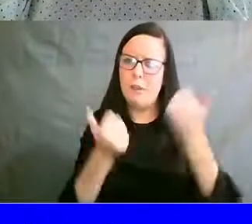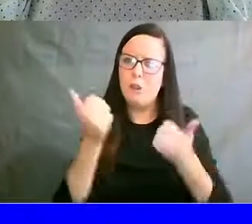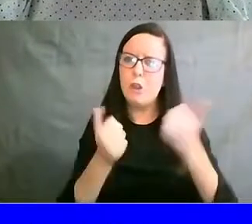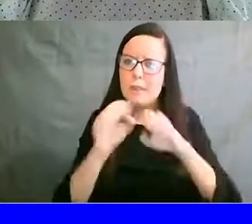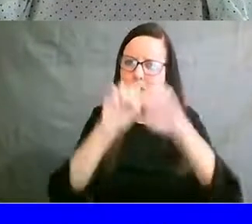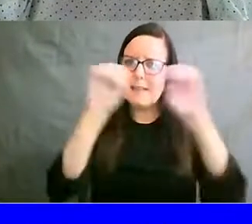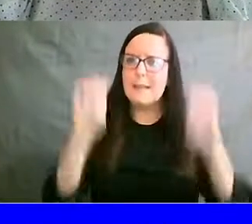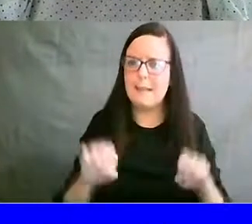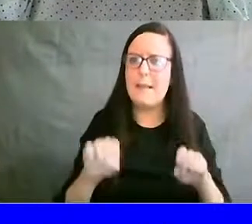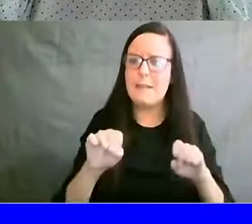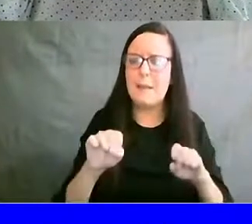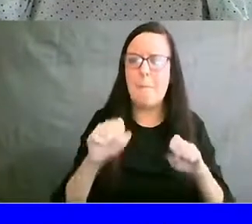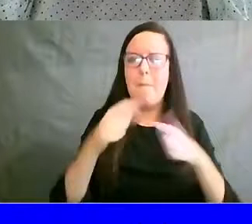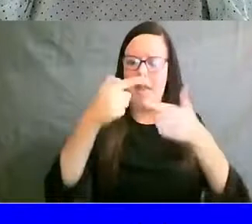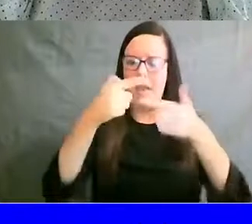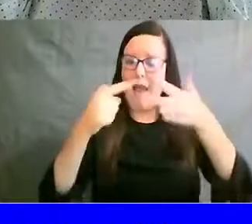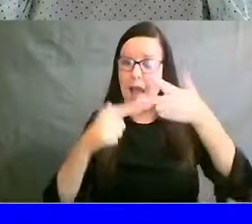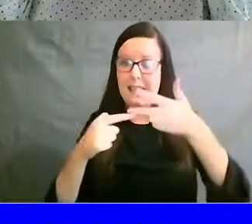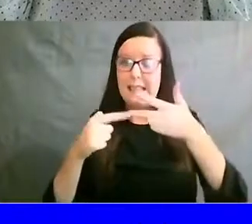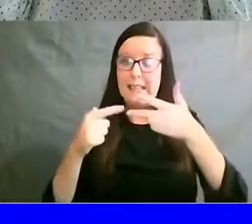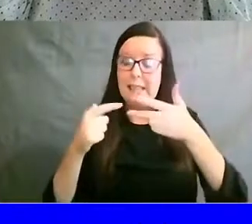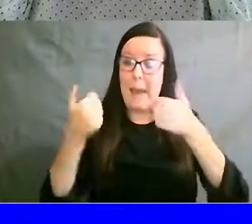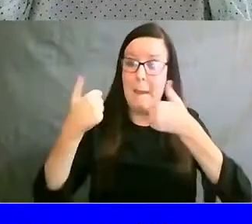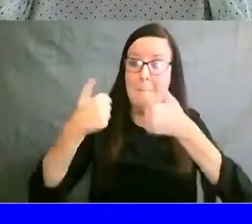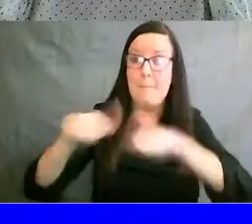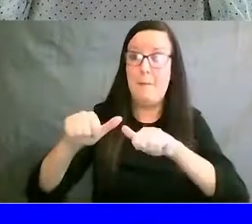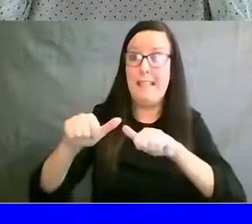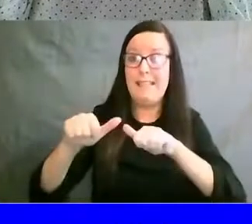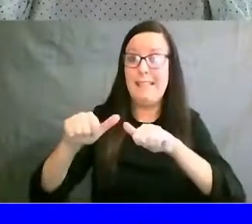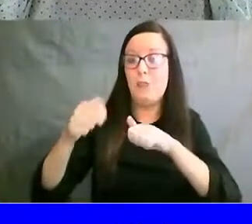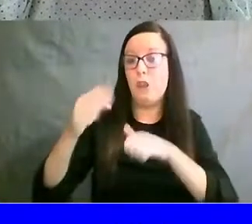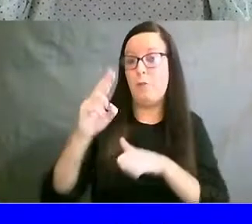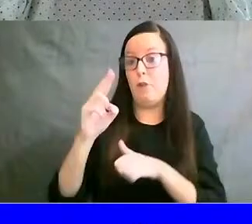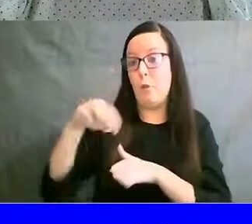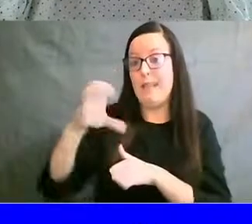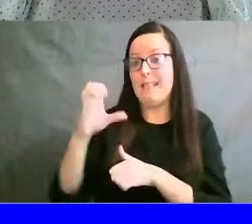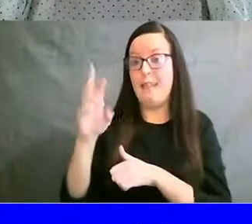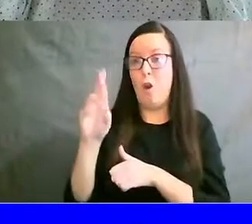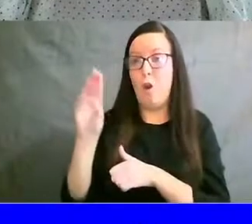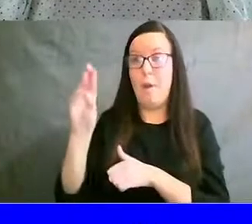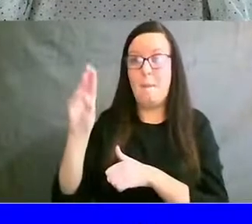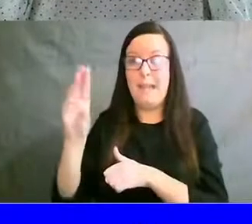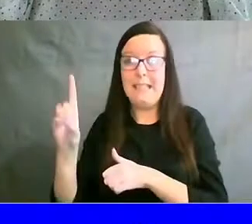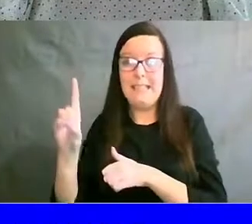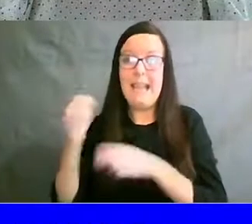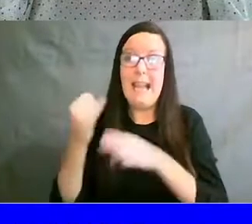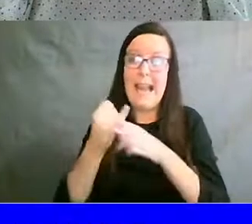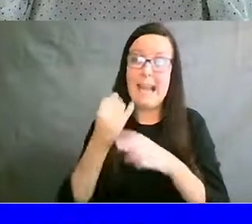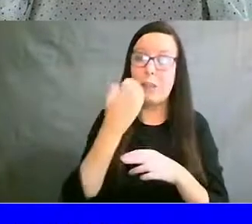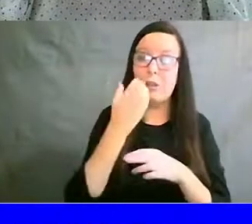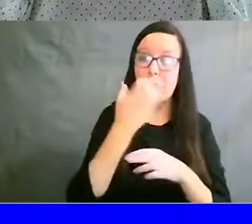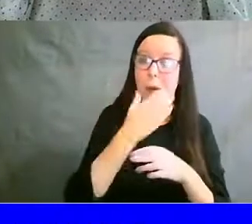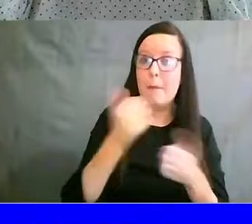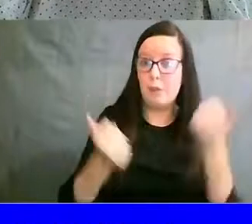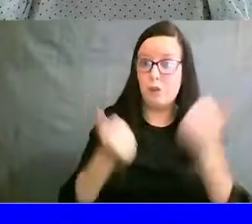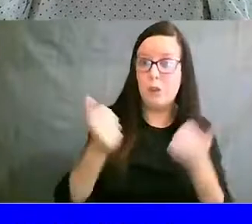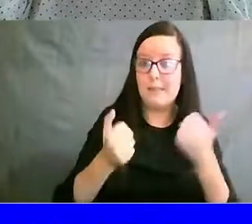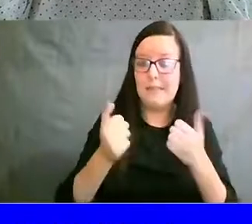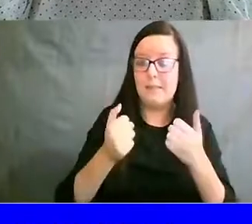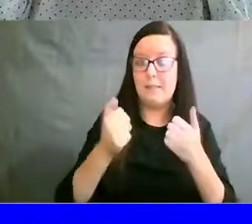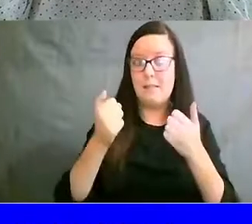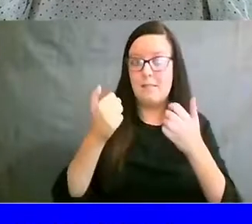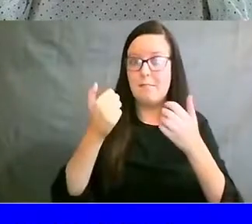the implementation of the UN CRPD in a criminal justice context, it does highlight how important advocacy is.